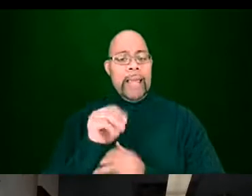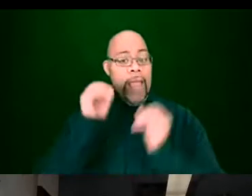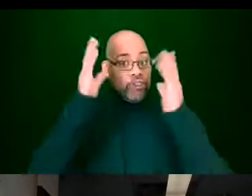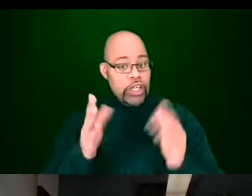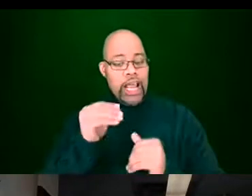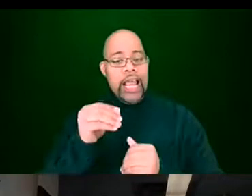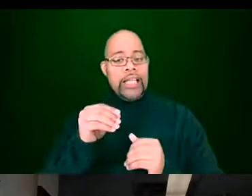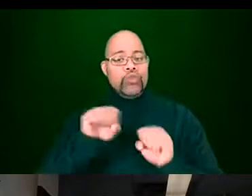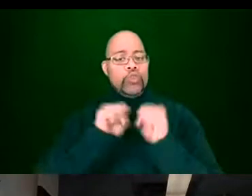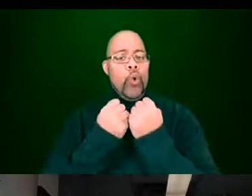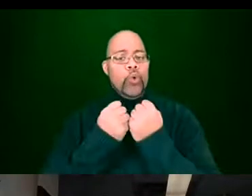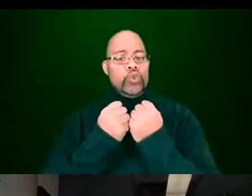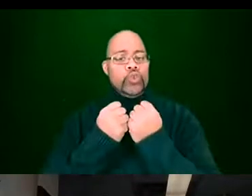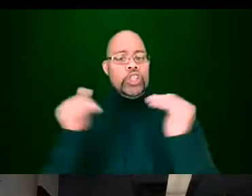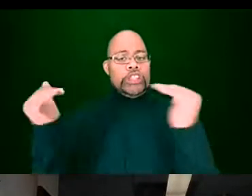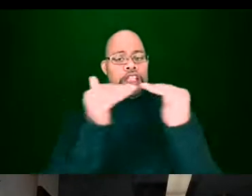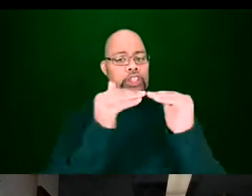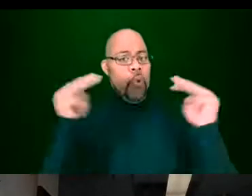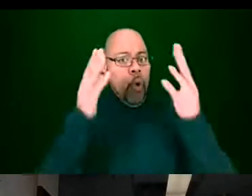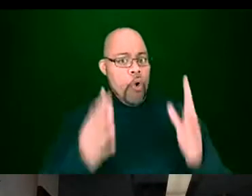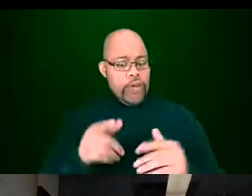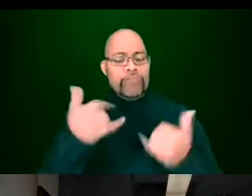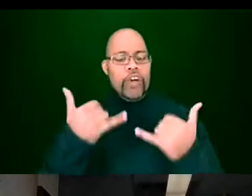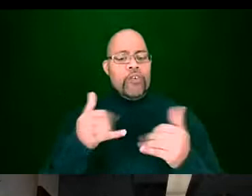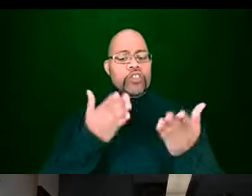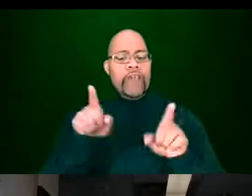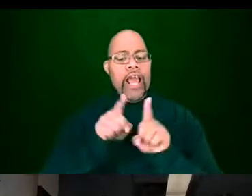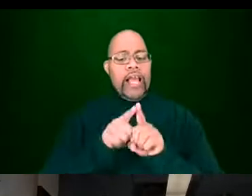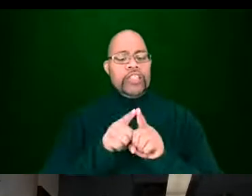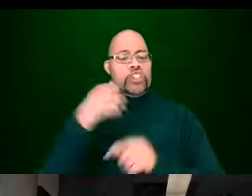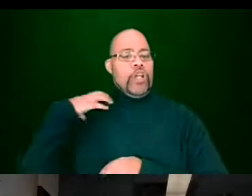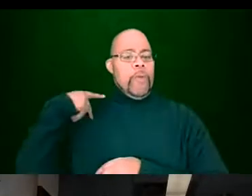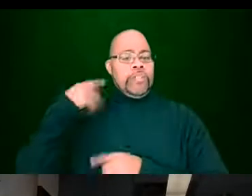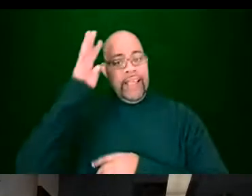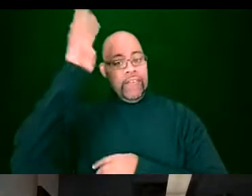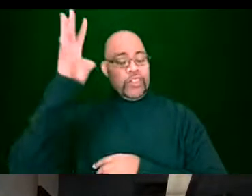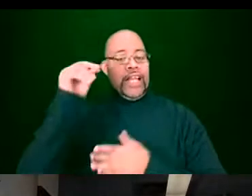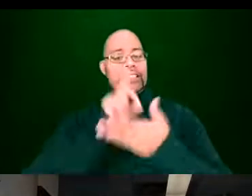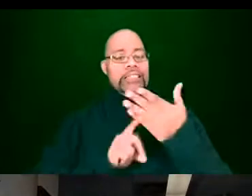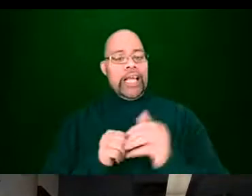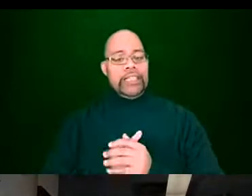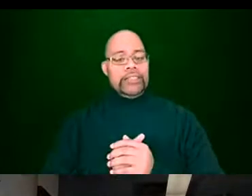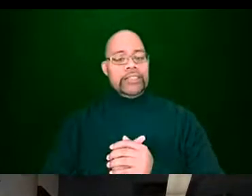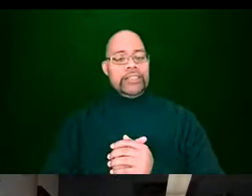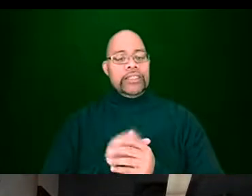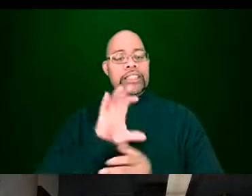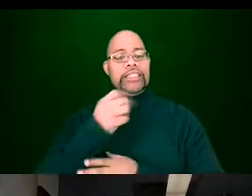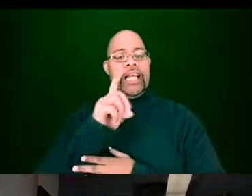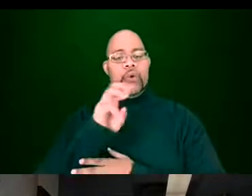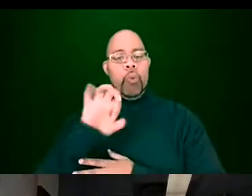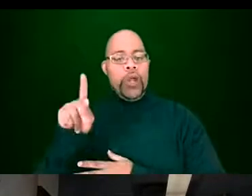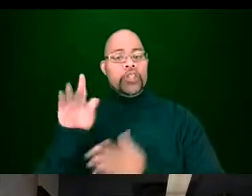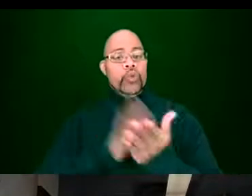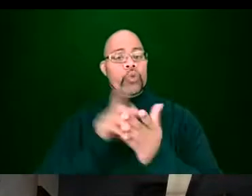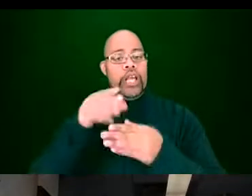social justice warrior. She currently serves as the chair of innovation and design at the Chadwick School, where she